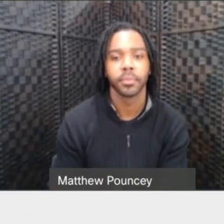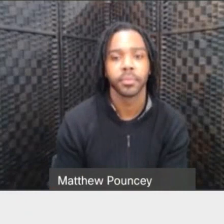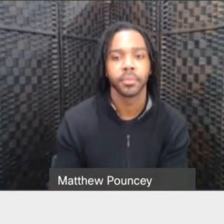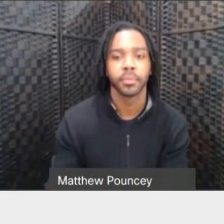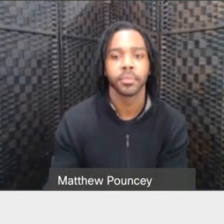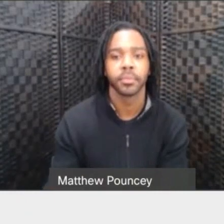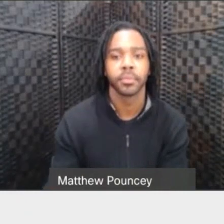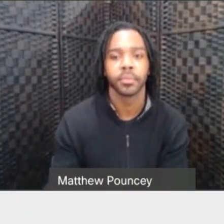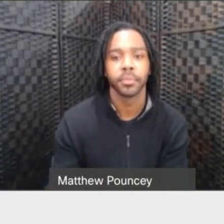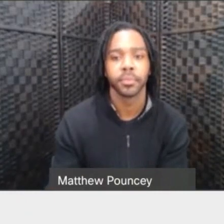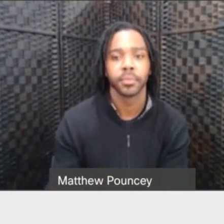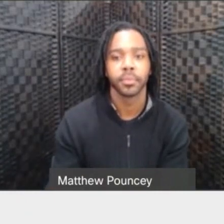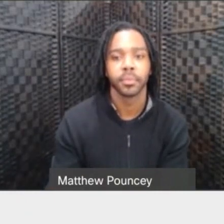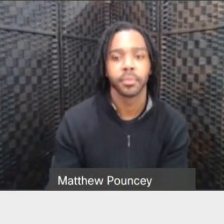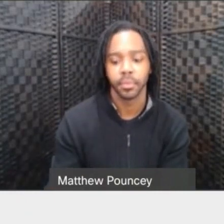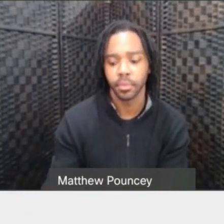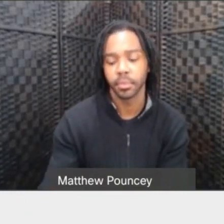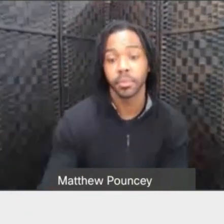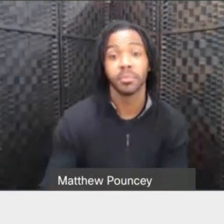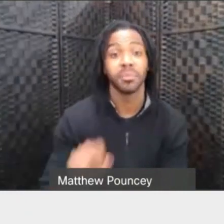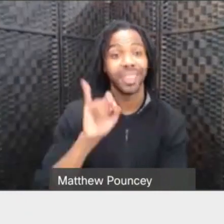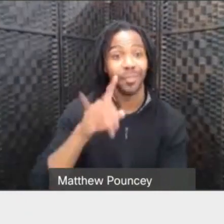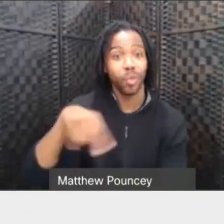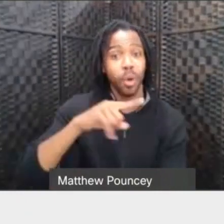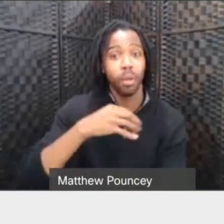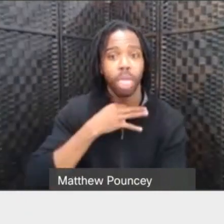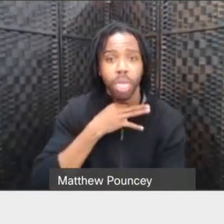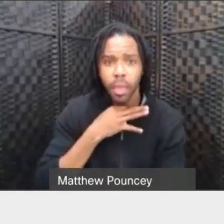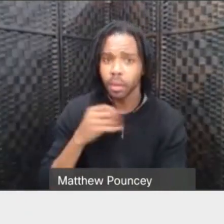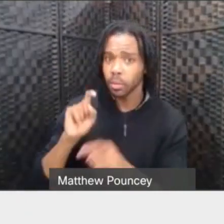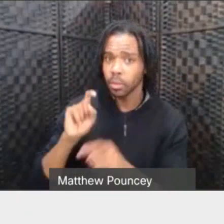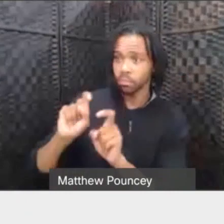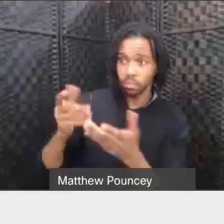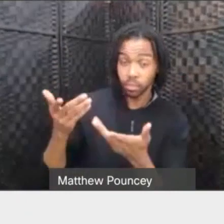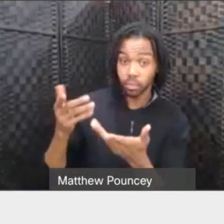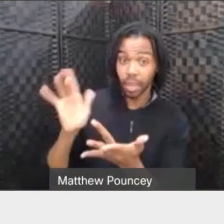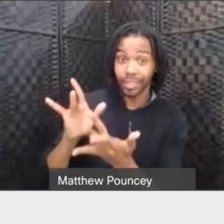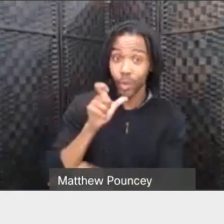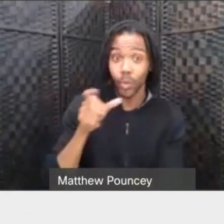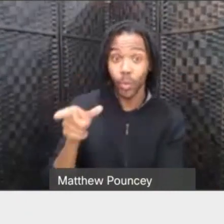If you have questions about that, please contact Shasta Brown at